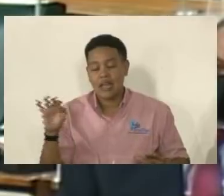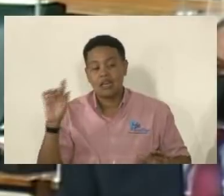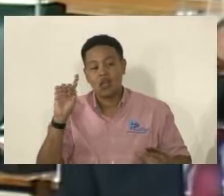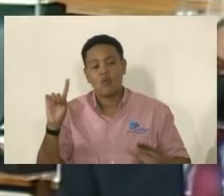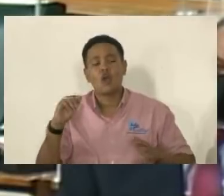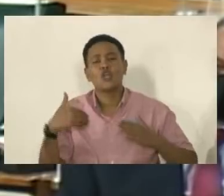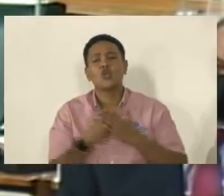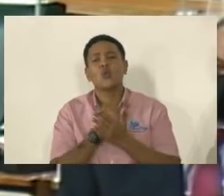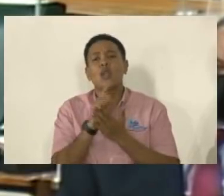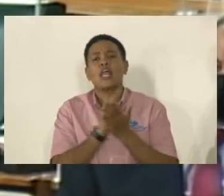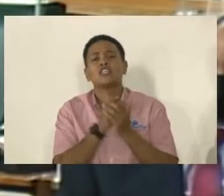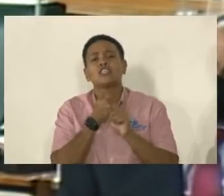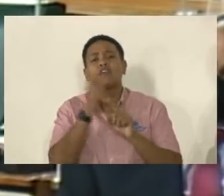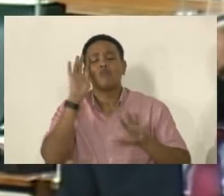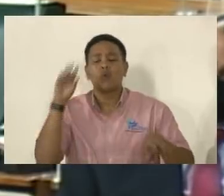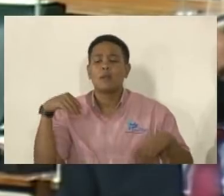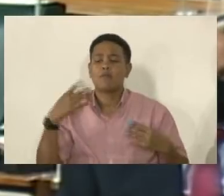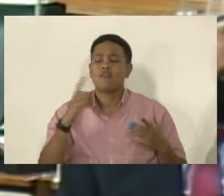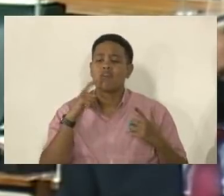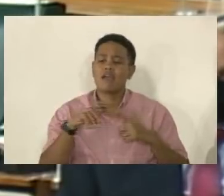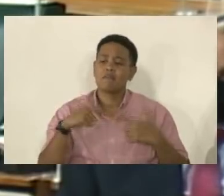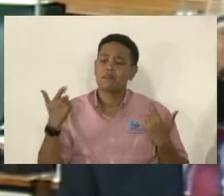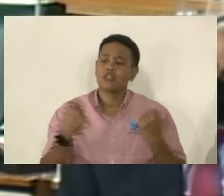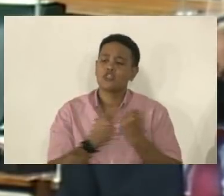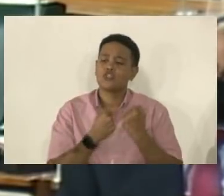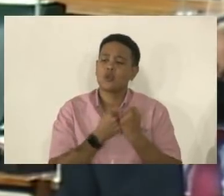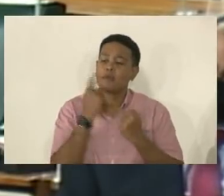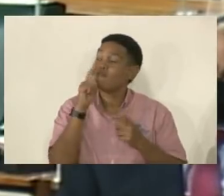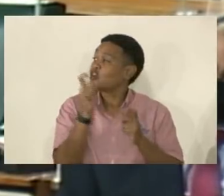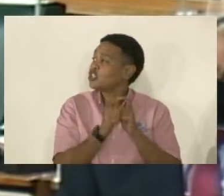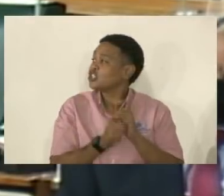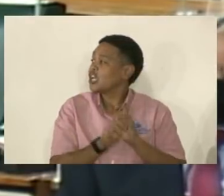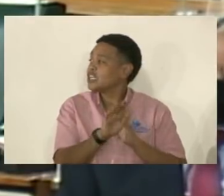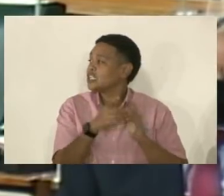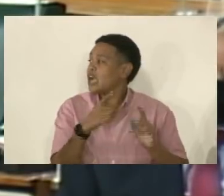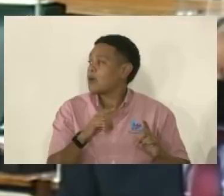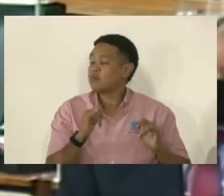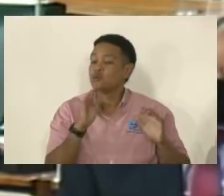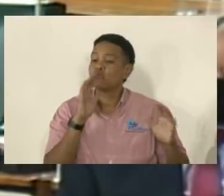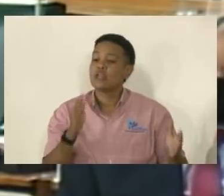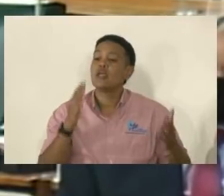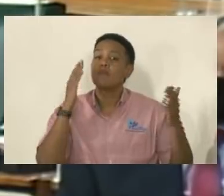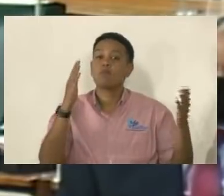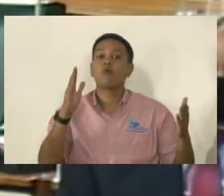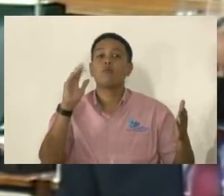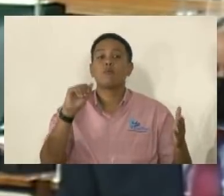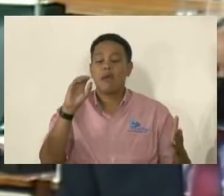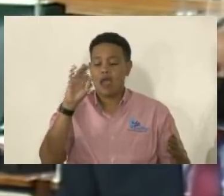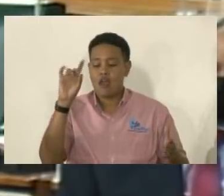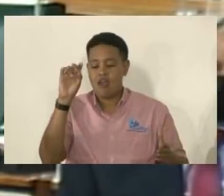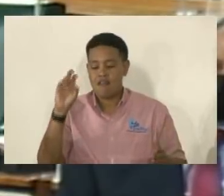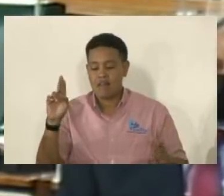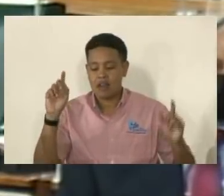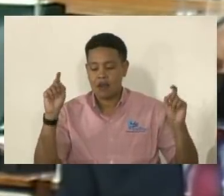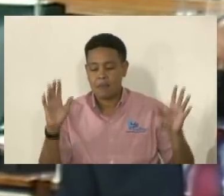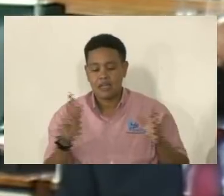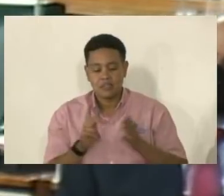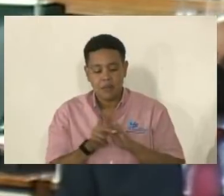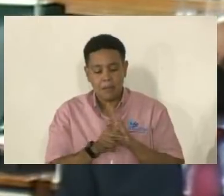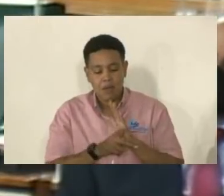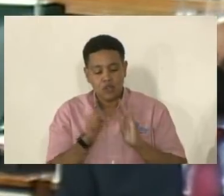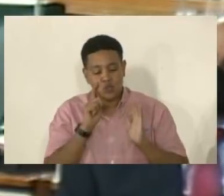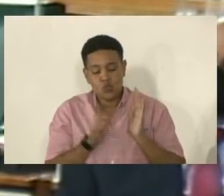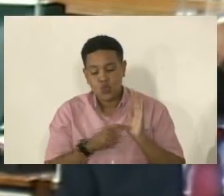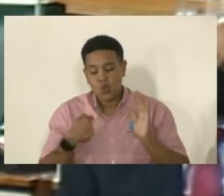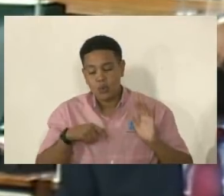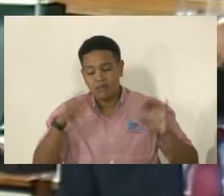new legislation will provide significant support for the changes which are being proposed by the offender management policy. To note, we have